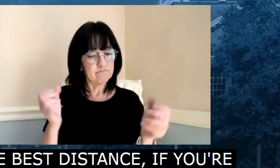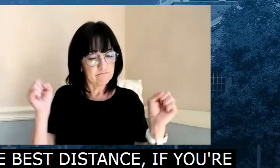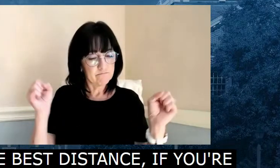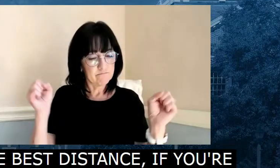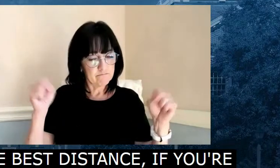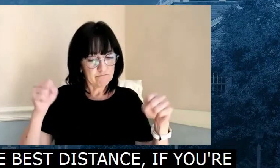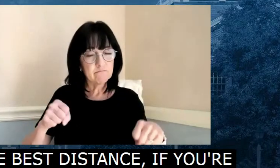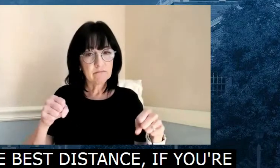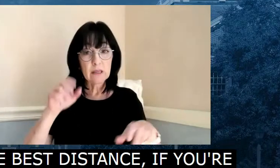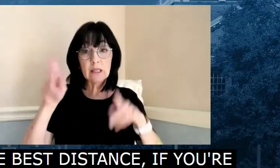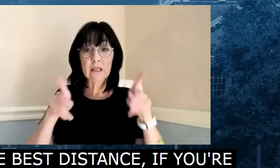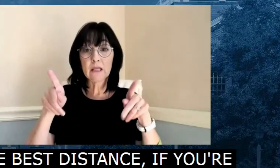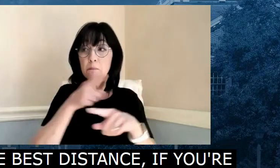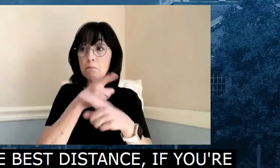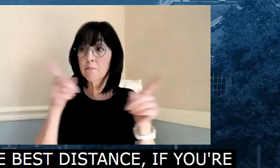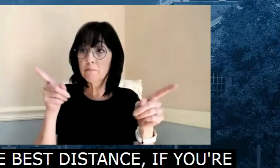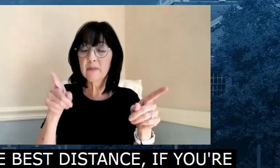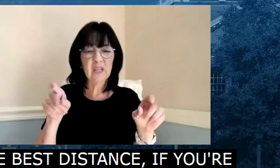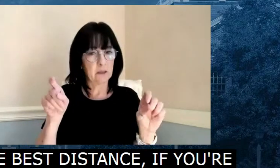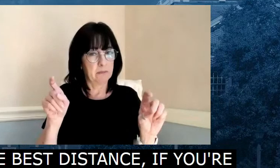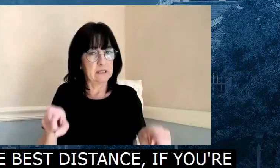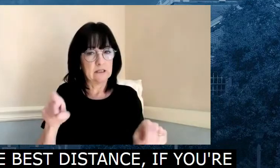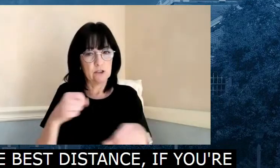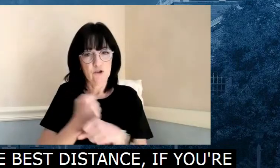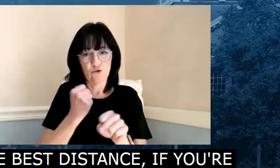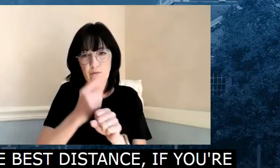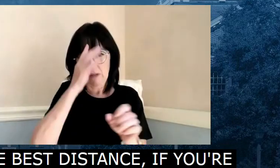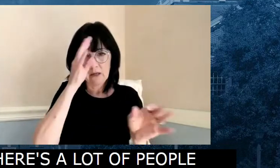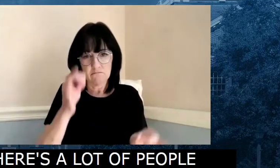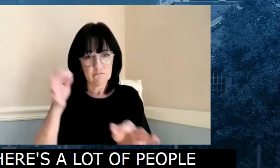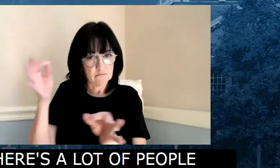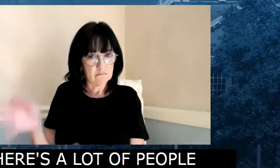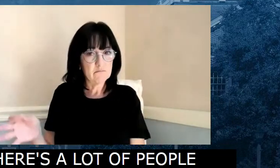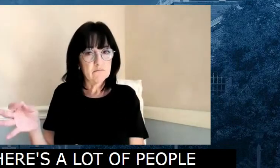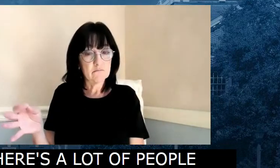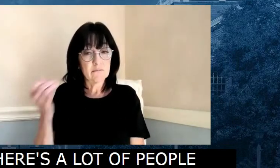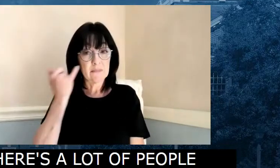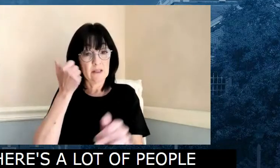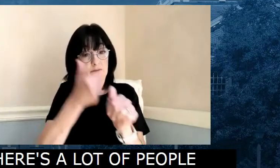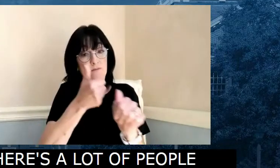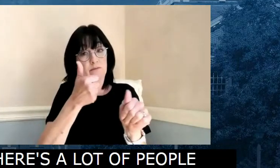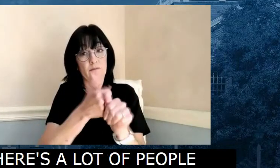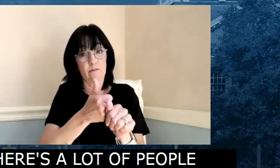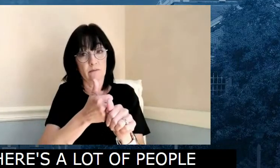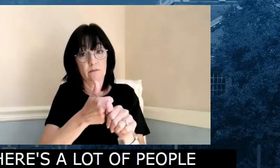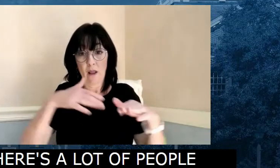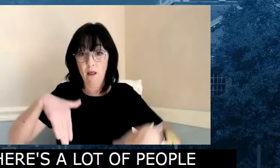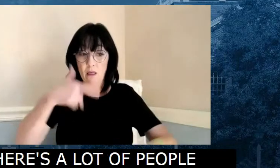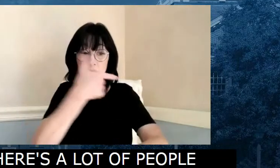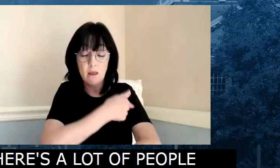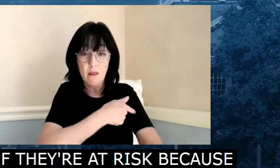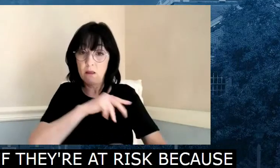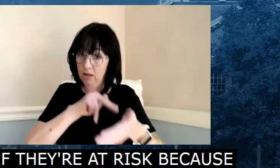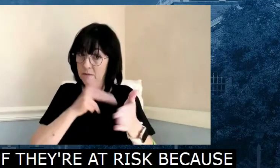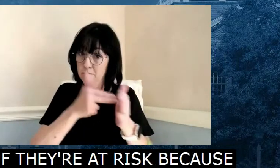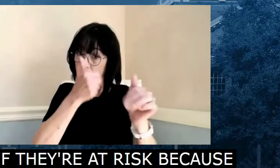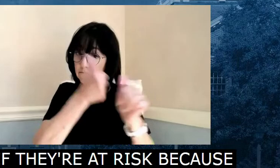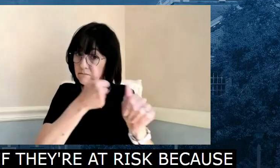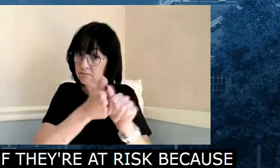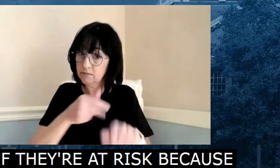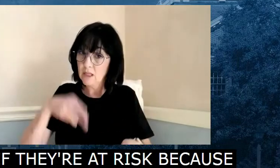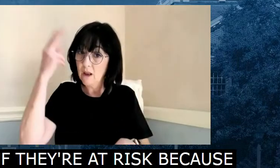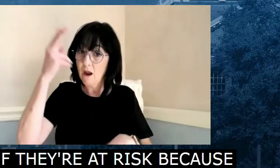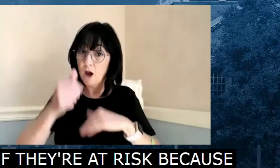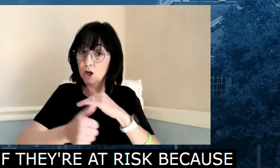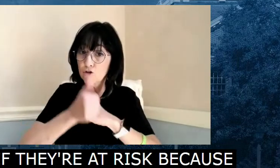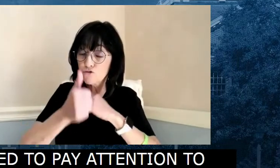people need to make choices on their own. If they're at risk because they're not vaccinated, then they need to pay attention to not just mask